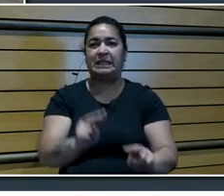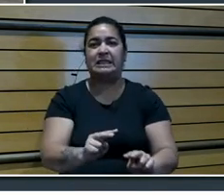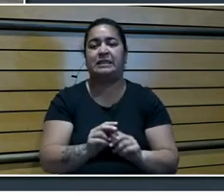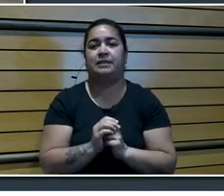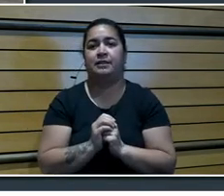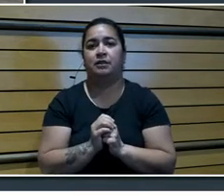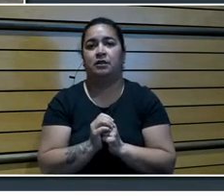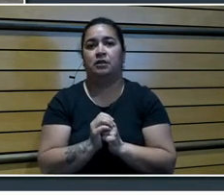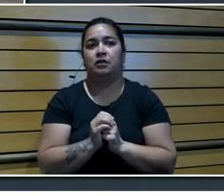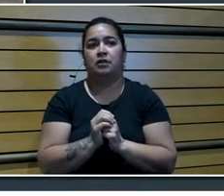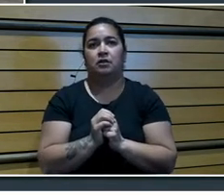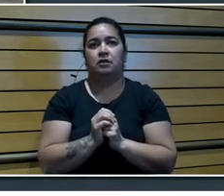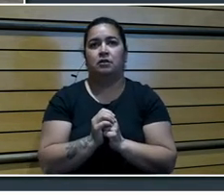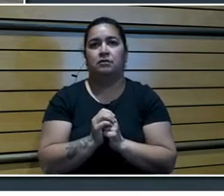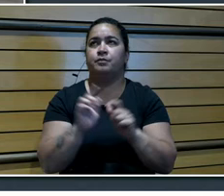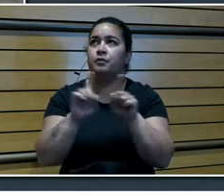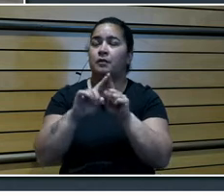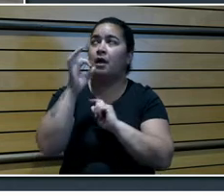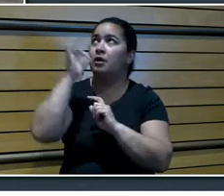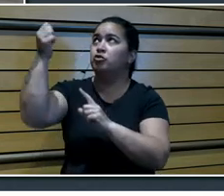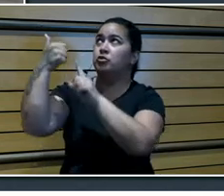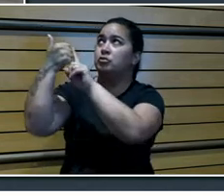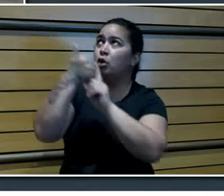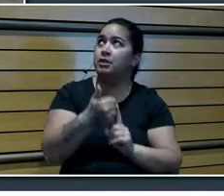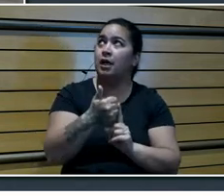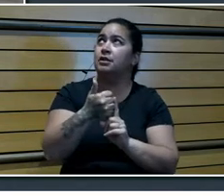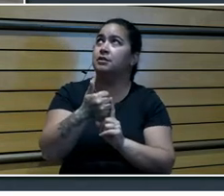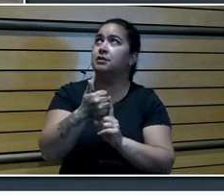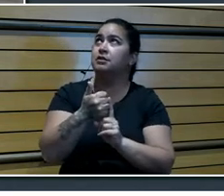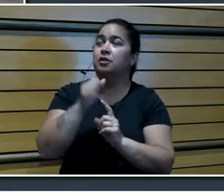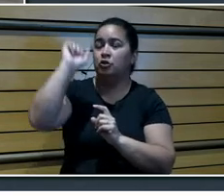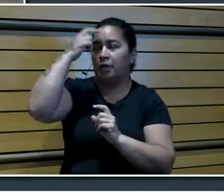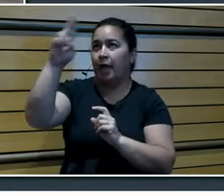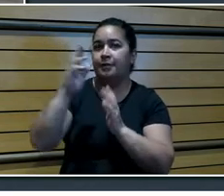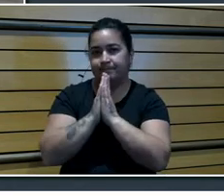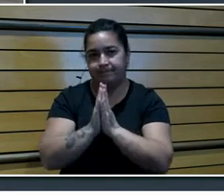mākoe anō ki te māngai hei tau toko mai, ai anei a akene ai.